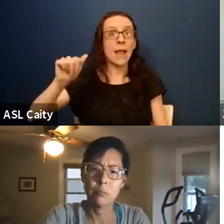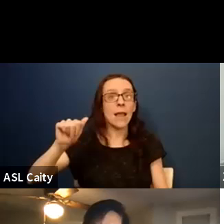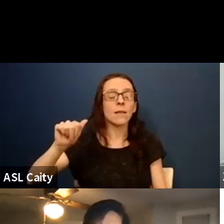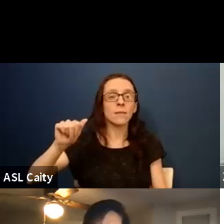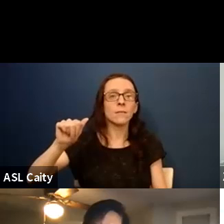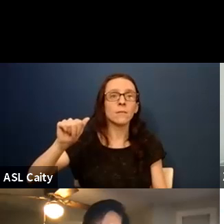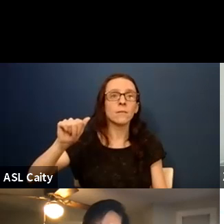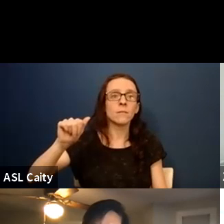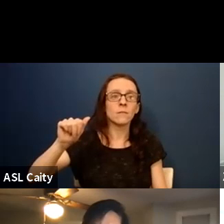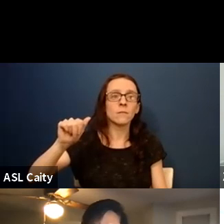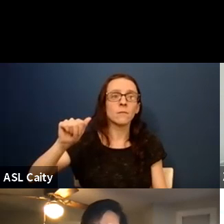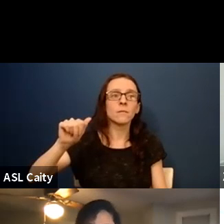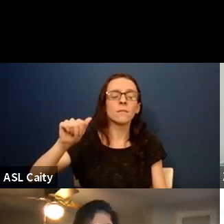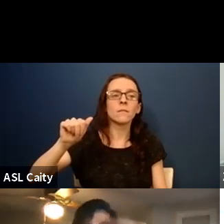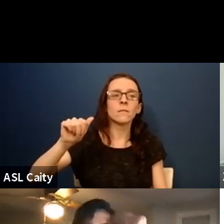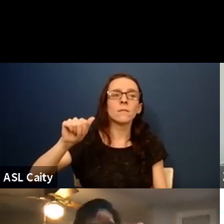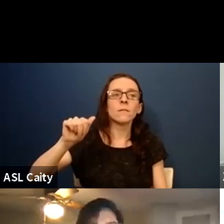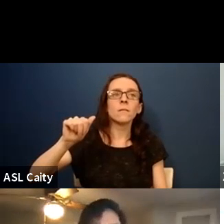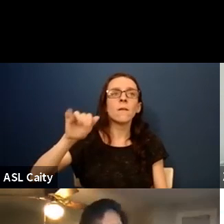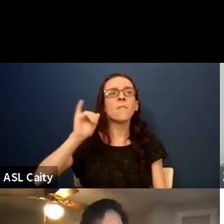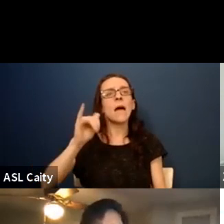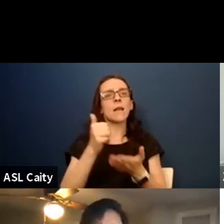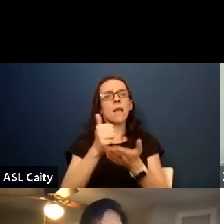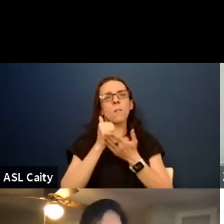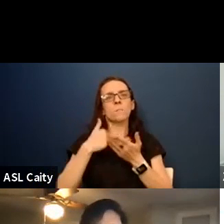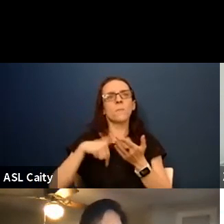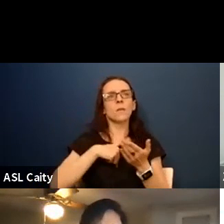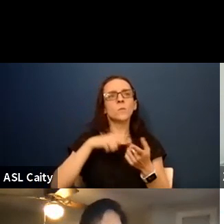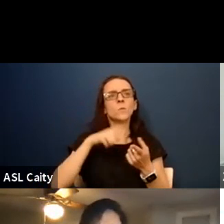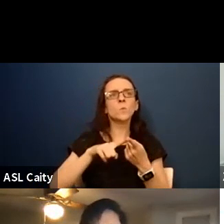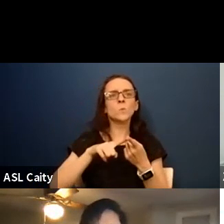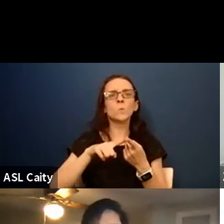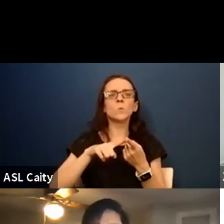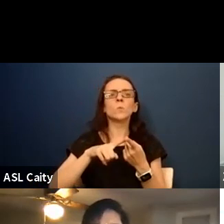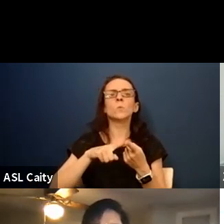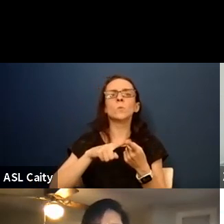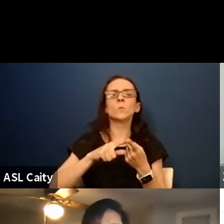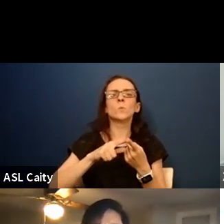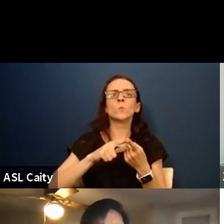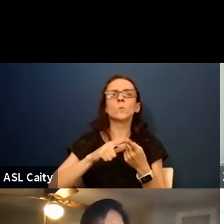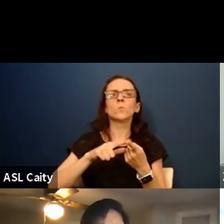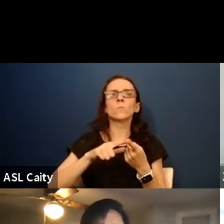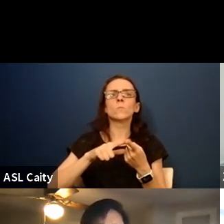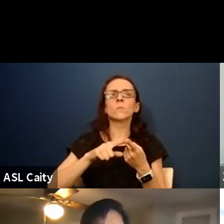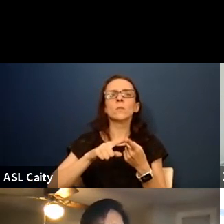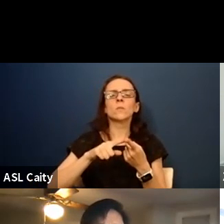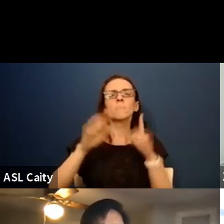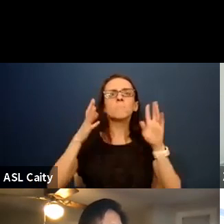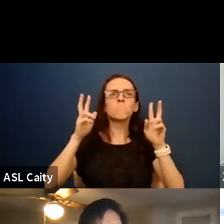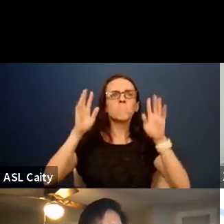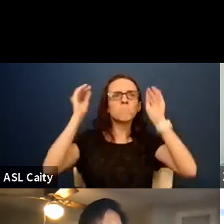that it helped us to consider this in 2